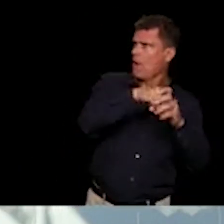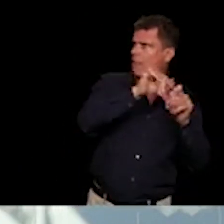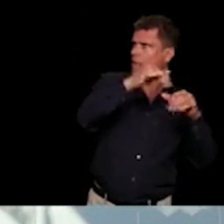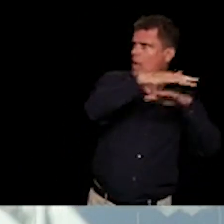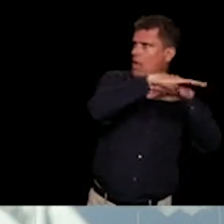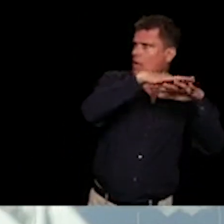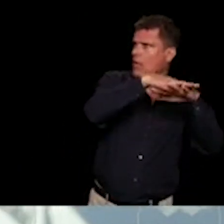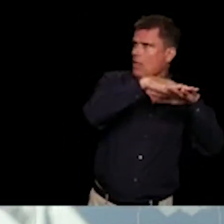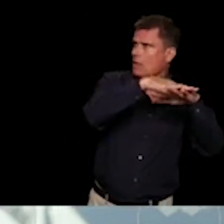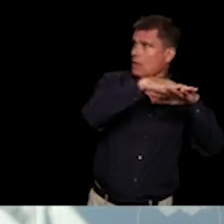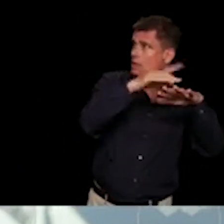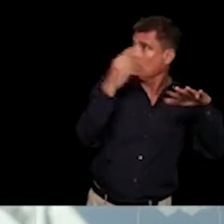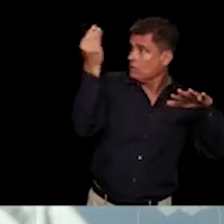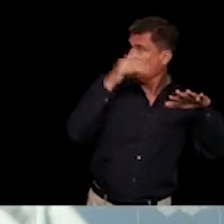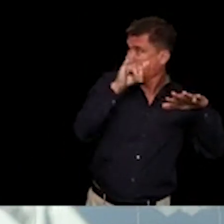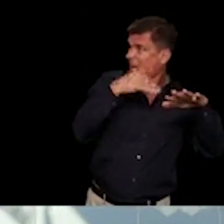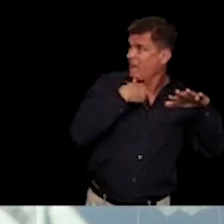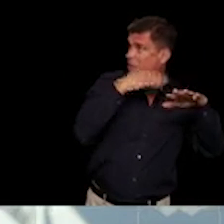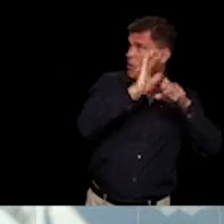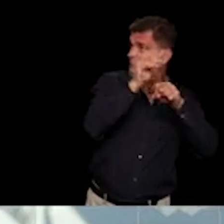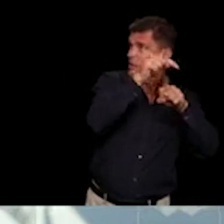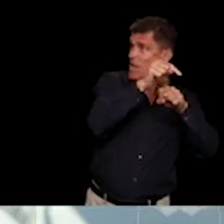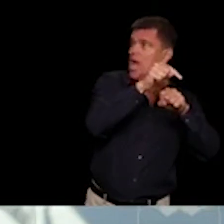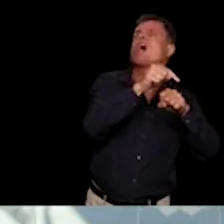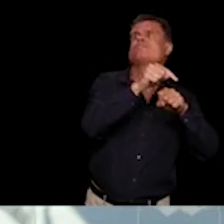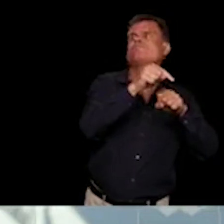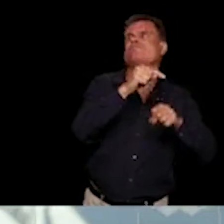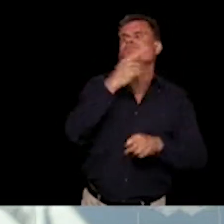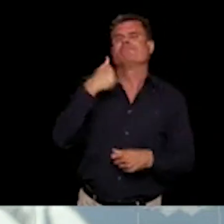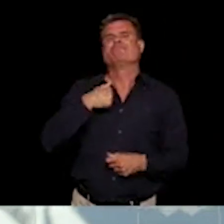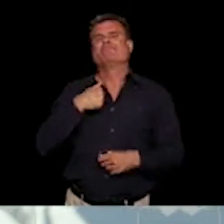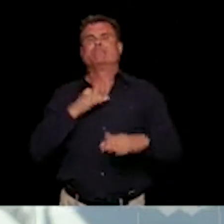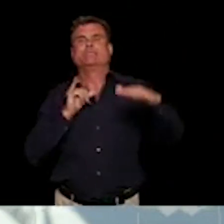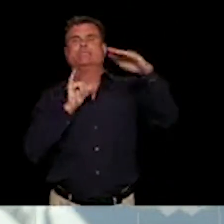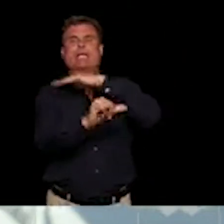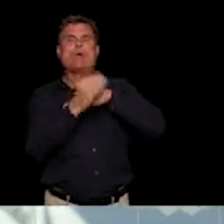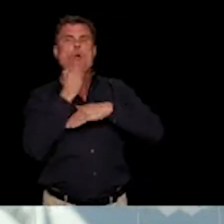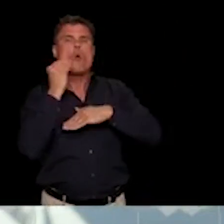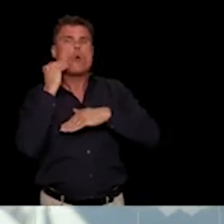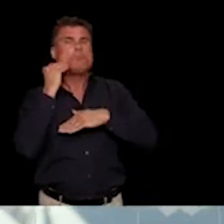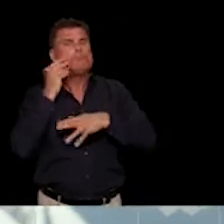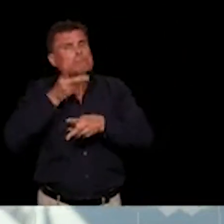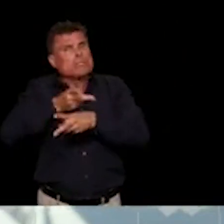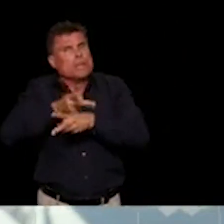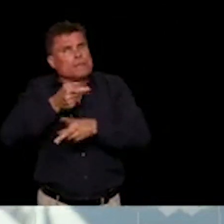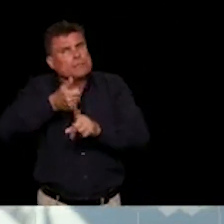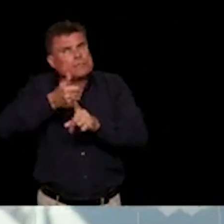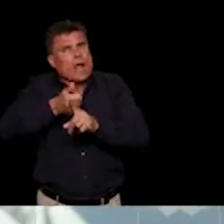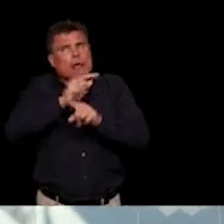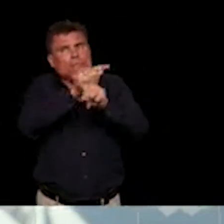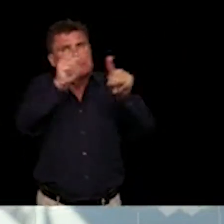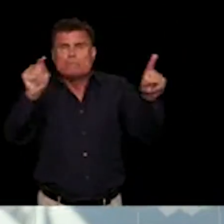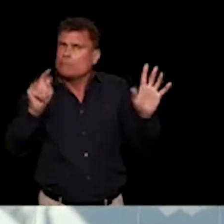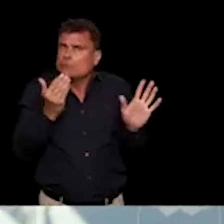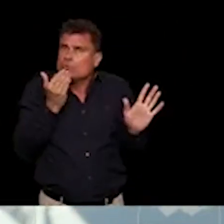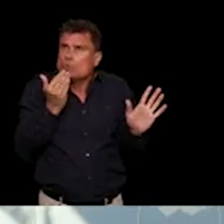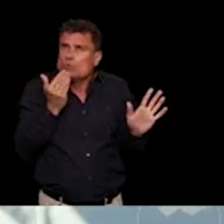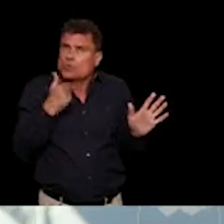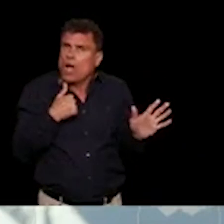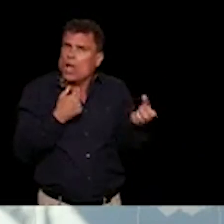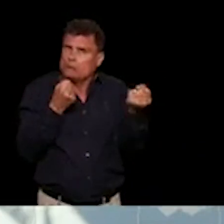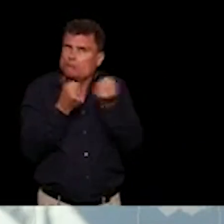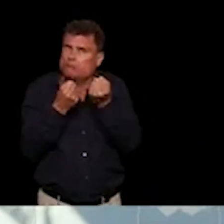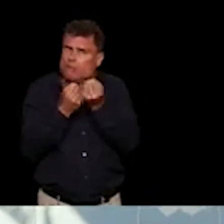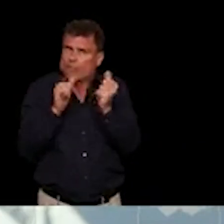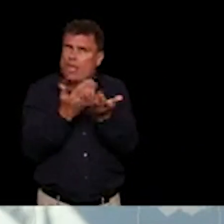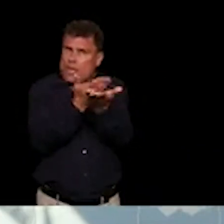does. When we say we have 2,200 people under observation, those people are being worked with every single day by public health. And that part of